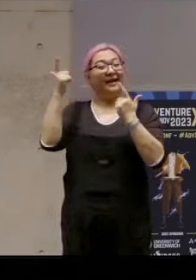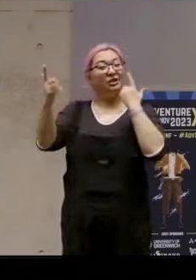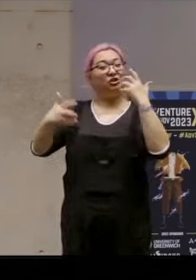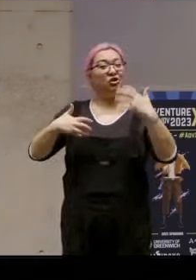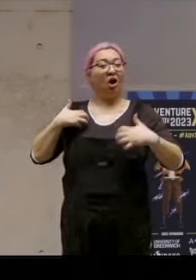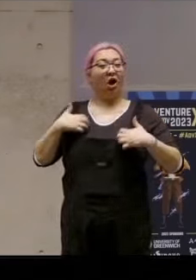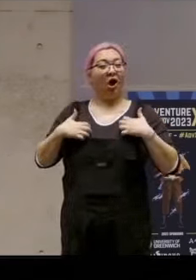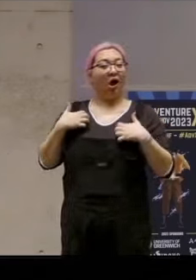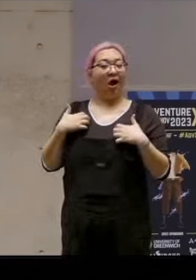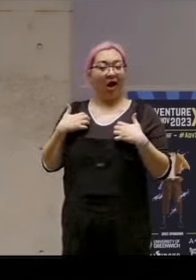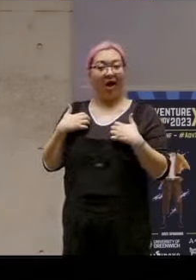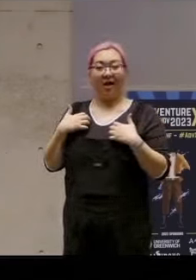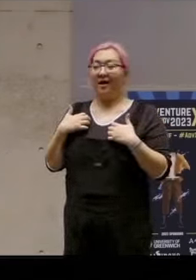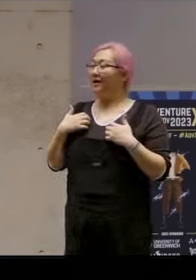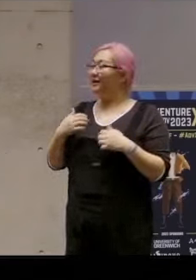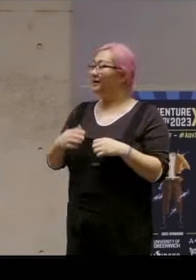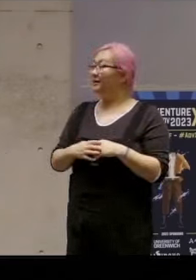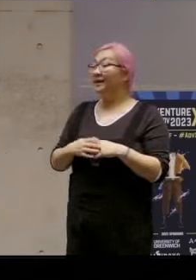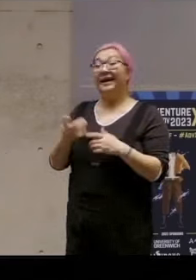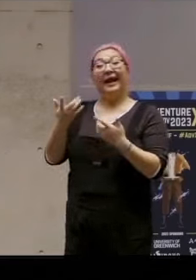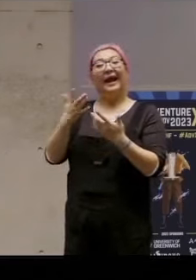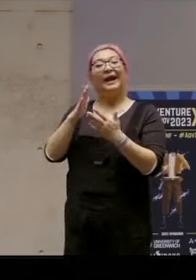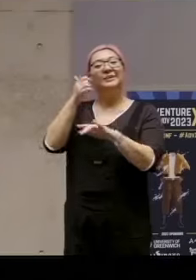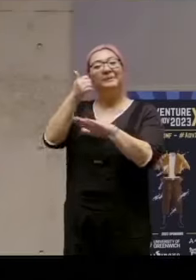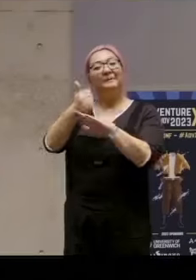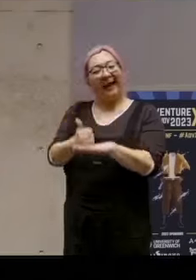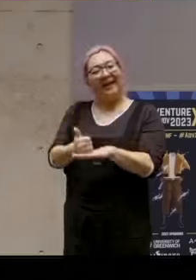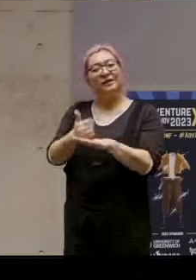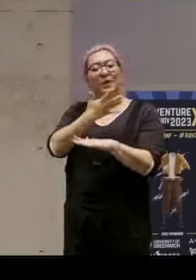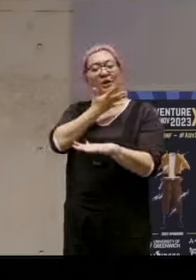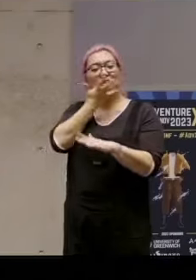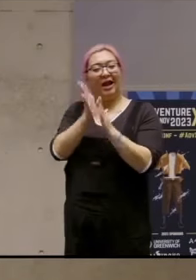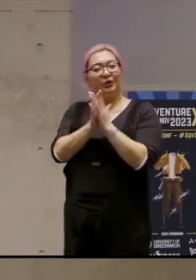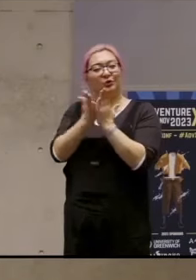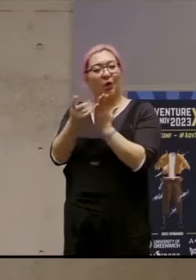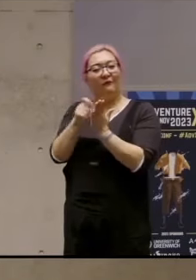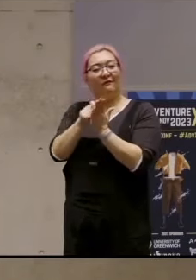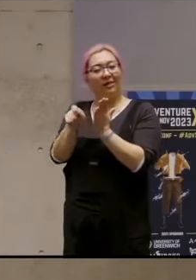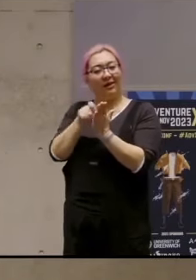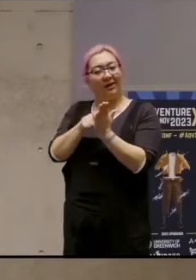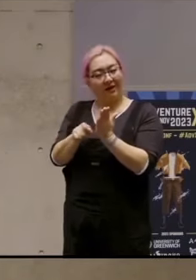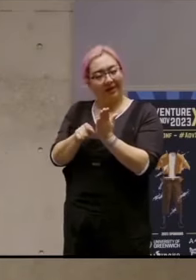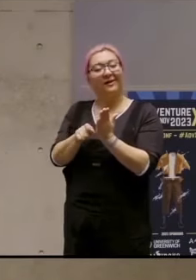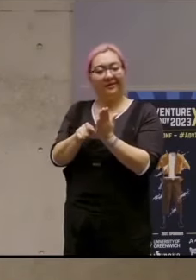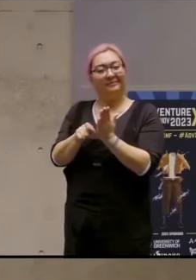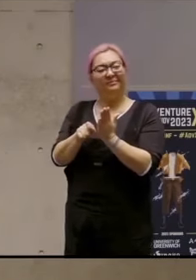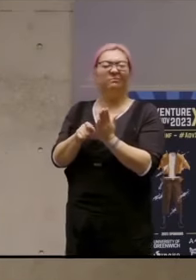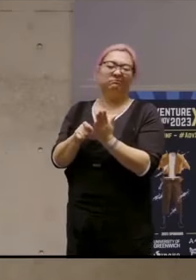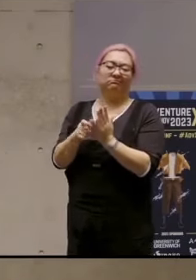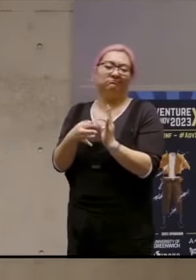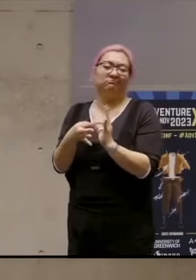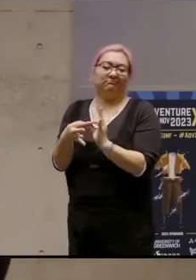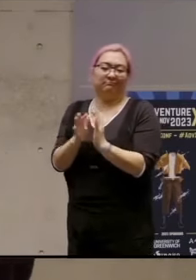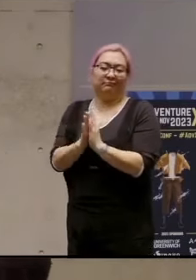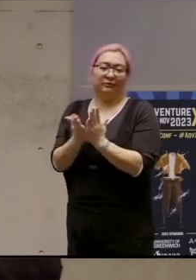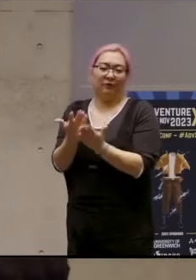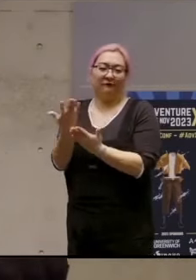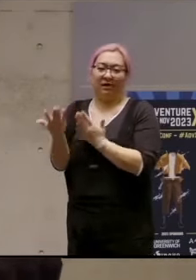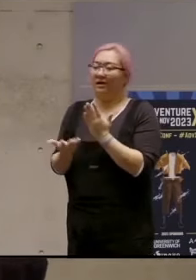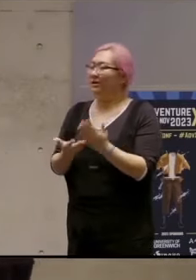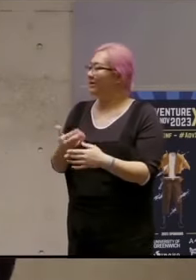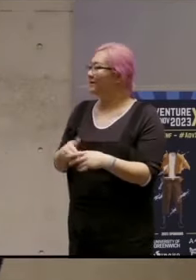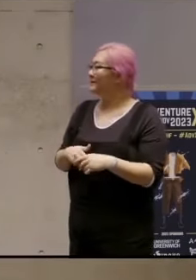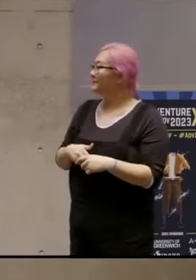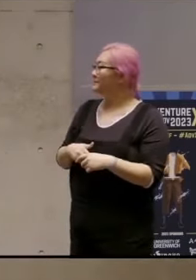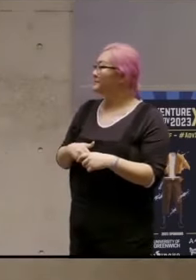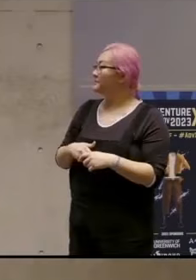tone. Directly based on the Czech novel, Guka Dresi Lide, by writer Vlado Risa, the author himself also penned the script